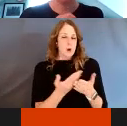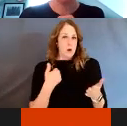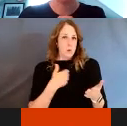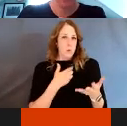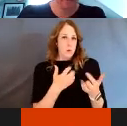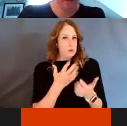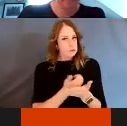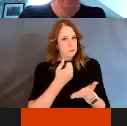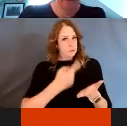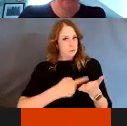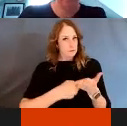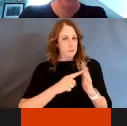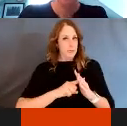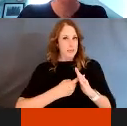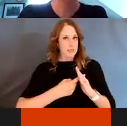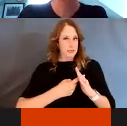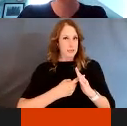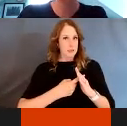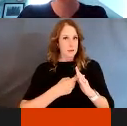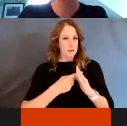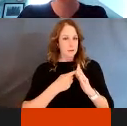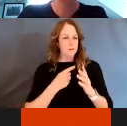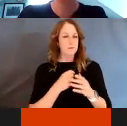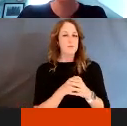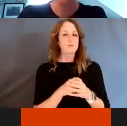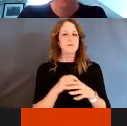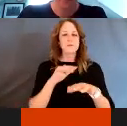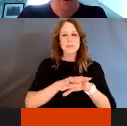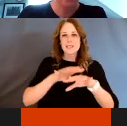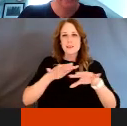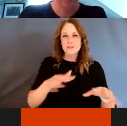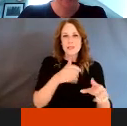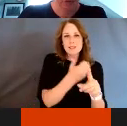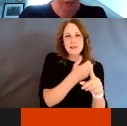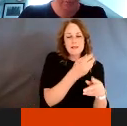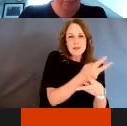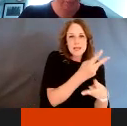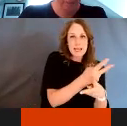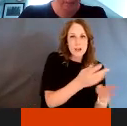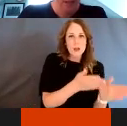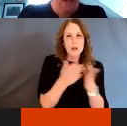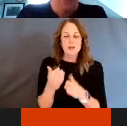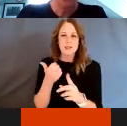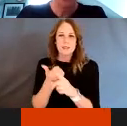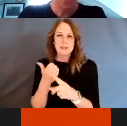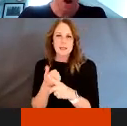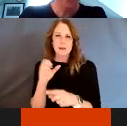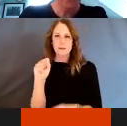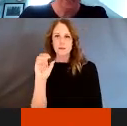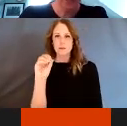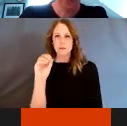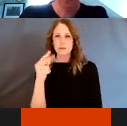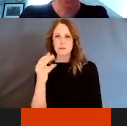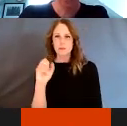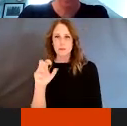up front when we're talking about self-care is the difference between self-care and self-soothing. So you